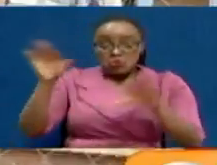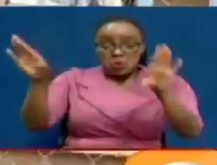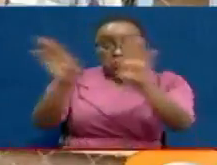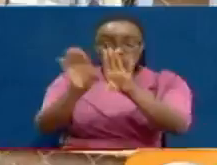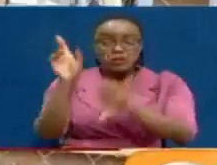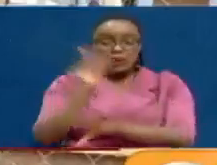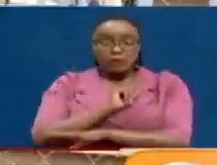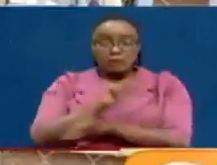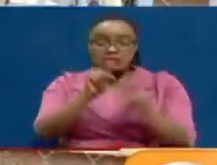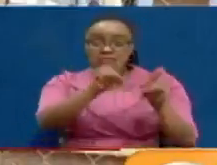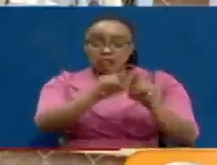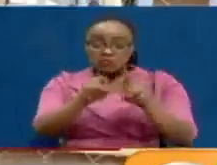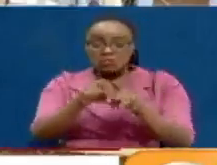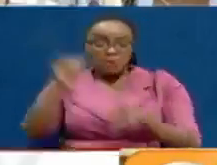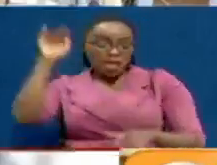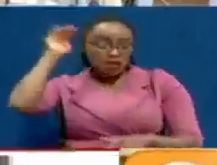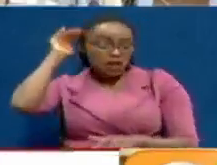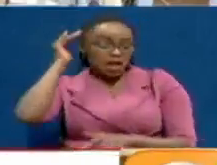Na nasikia bado